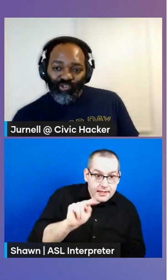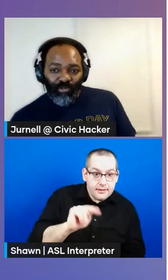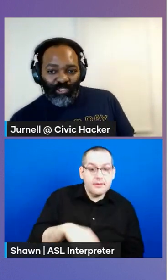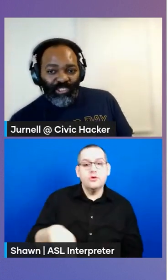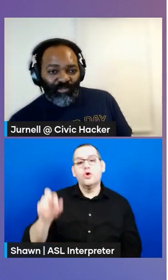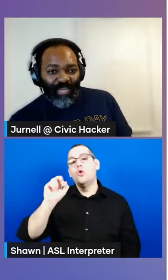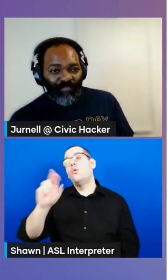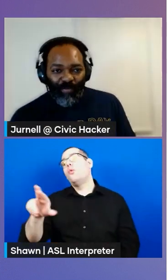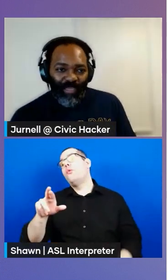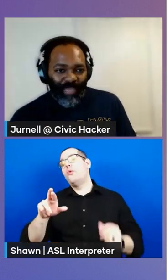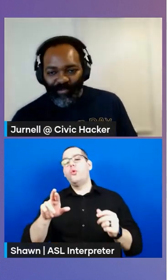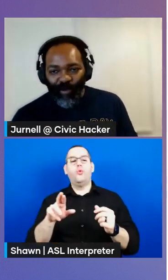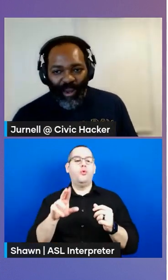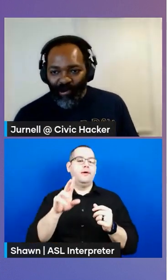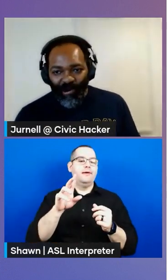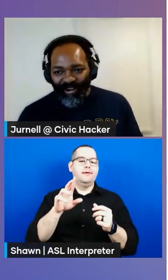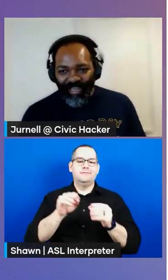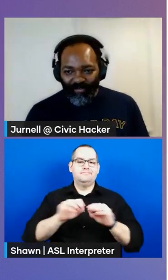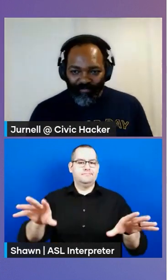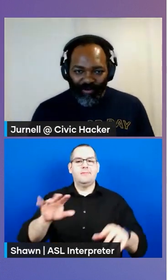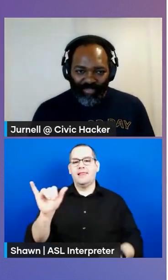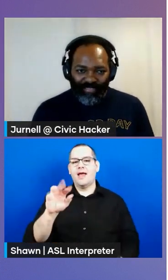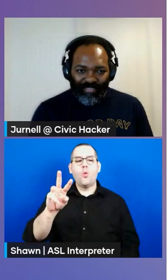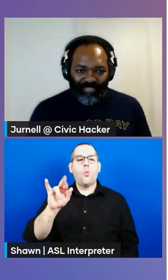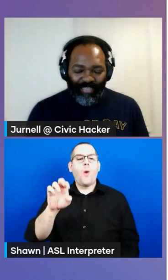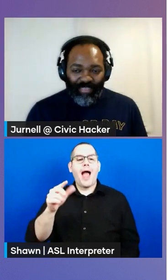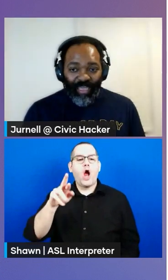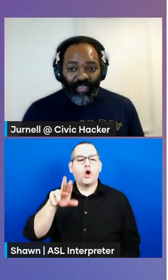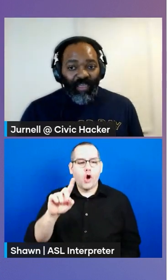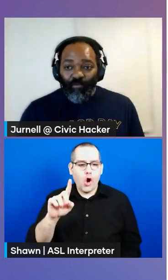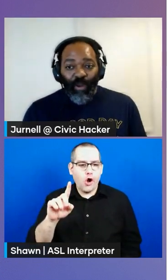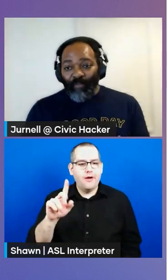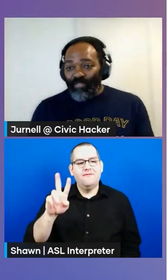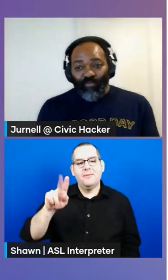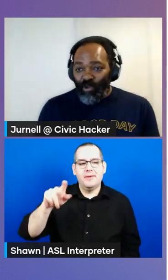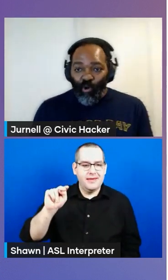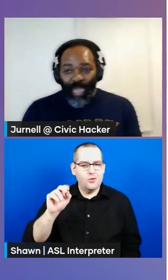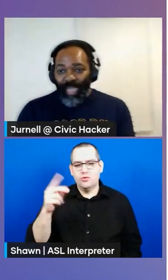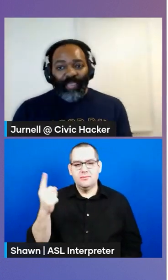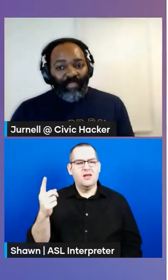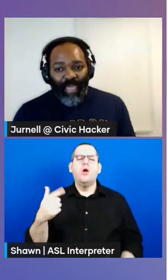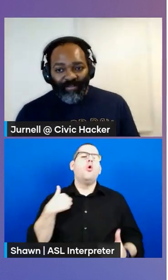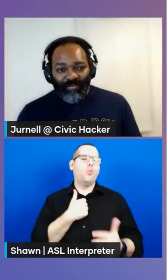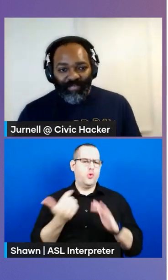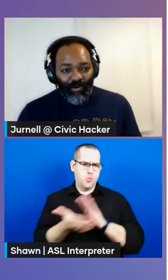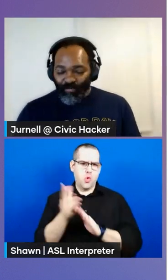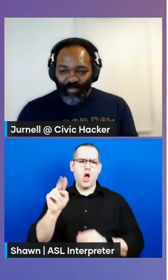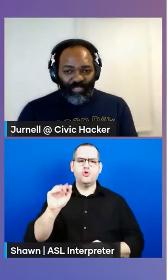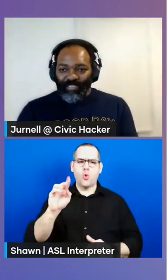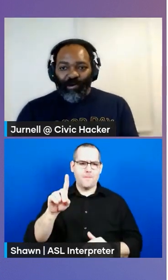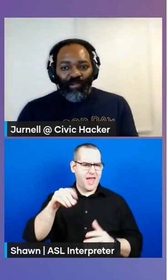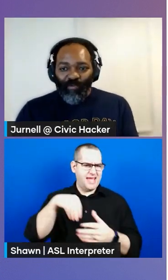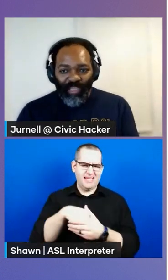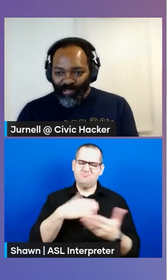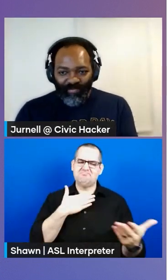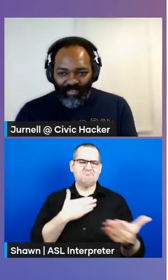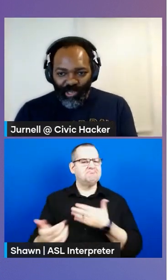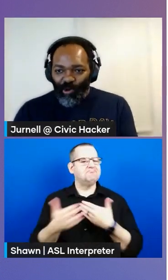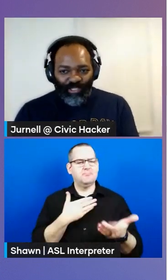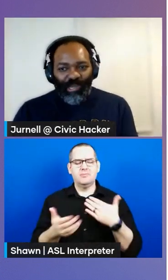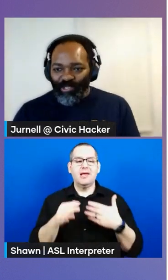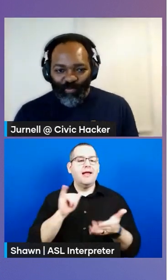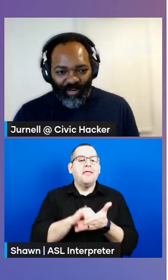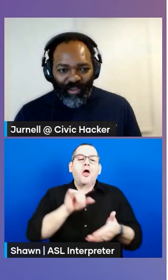or a decentralized VPN like the WireGuard kind of variants and things like that. We're able to run Nomad in that. So that's the only way